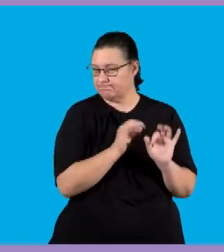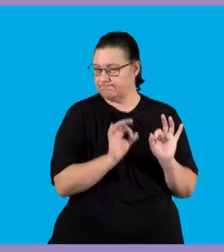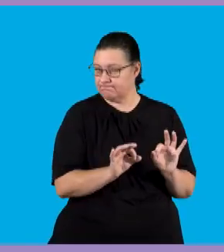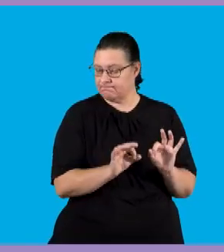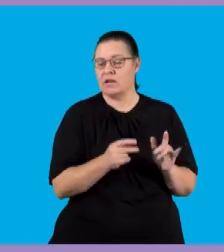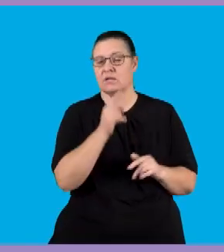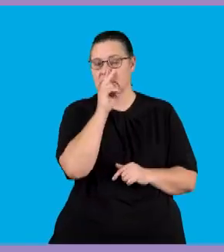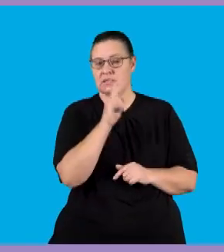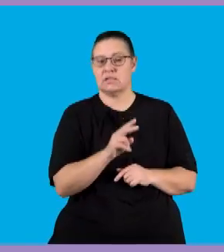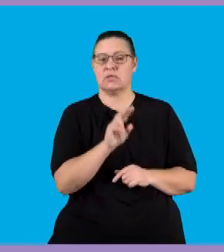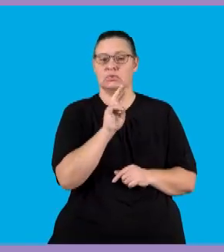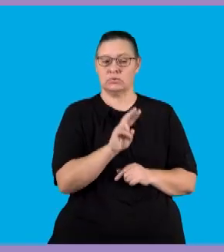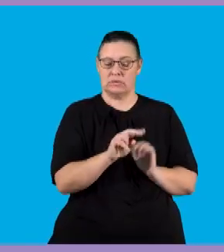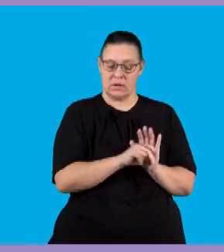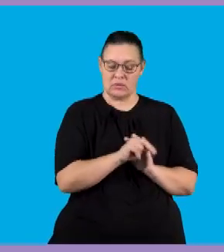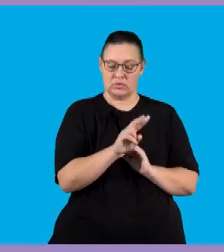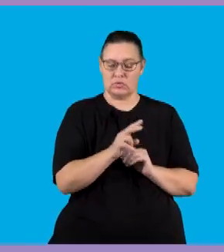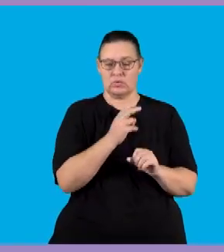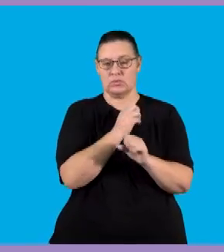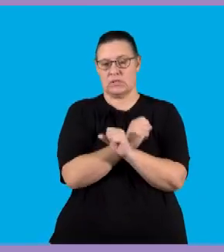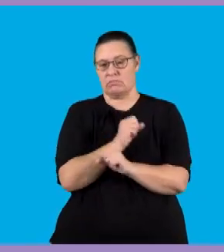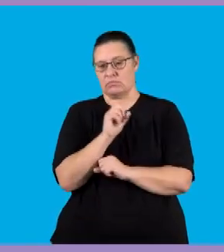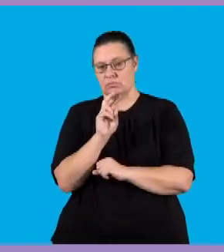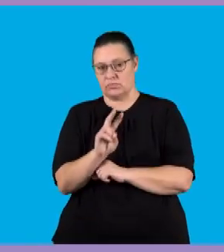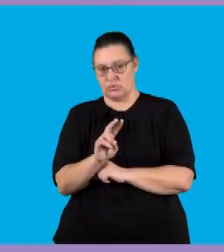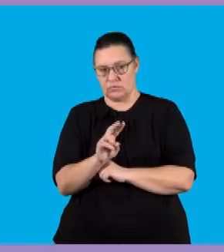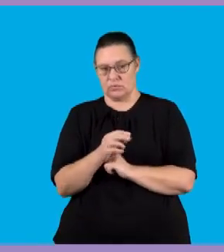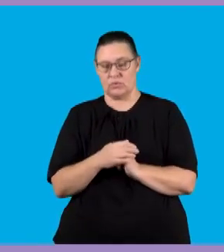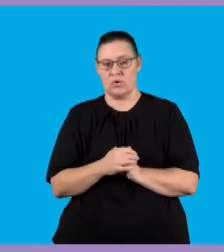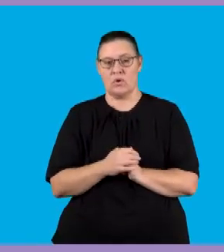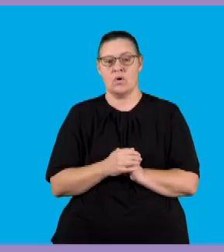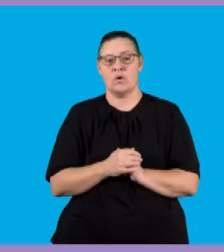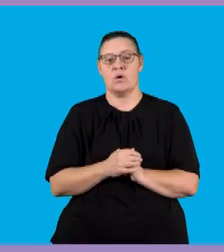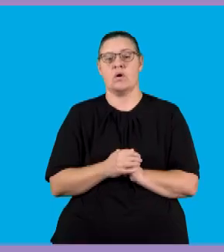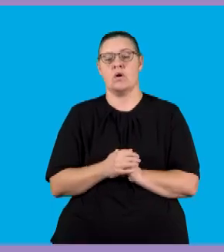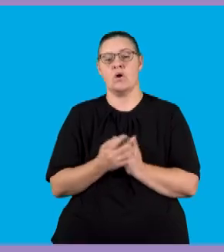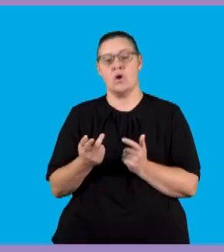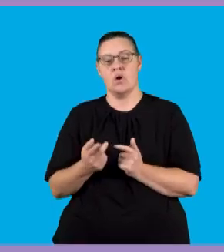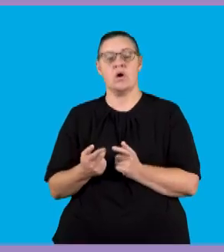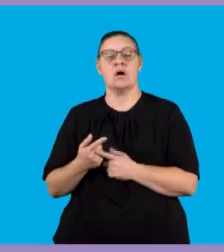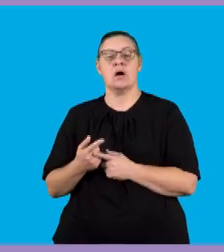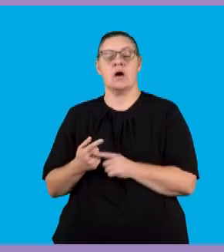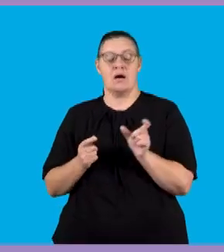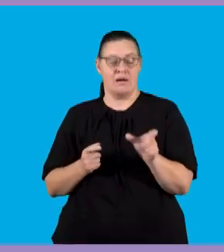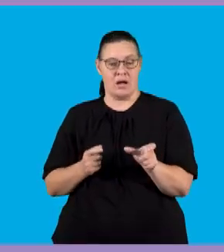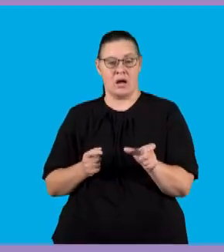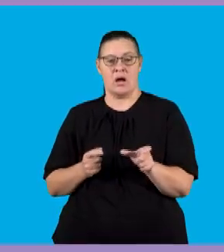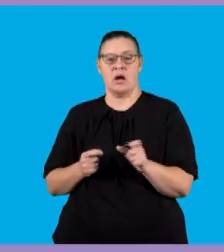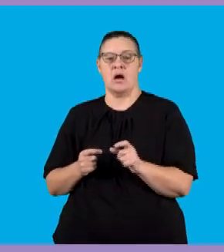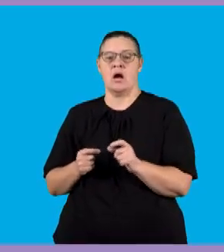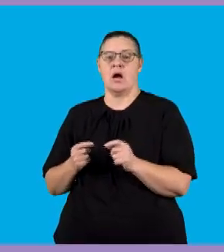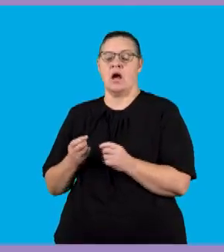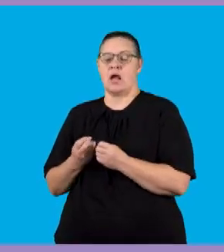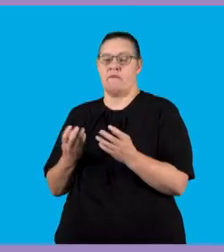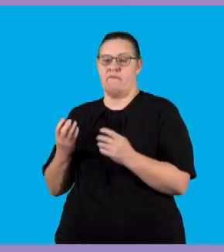rule applies. So we are going to take a negative 2 and multiply it by 2 because we are working with the second term. And of course, our